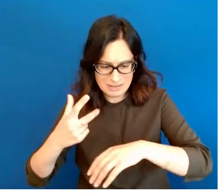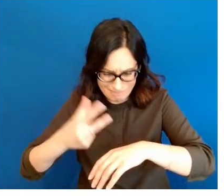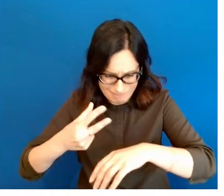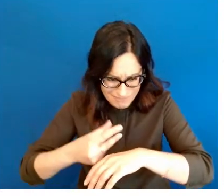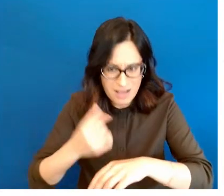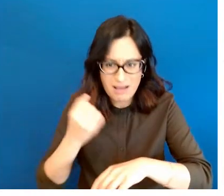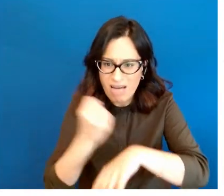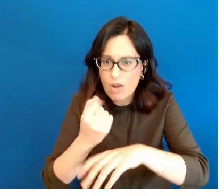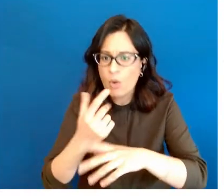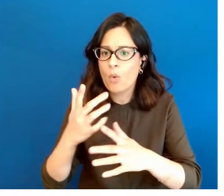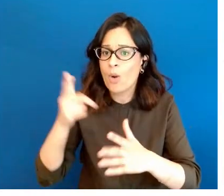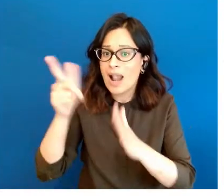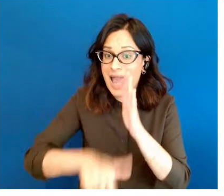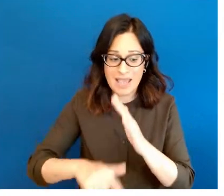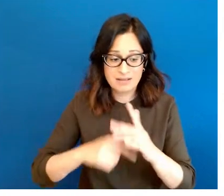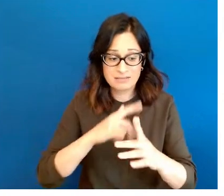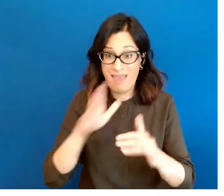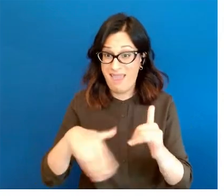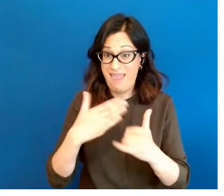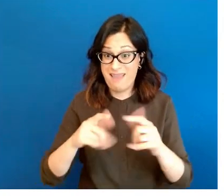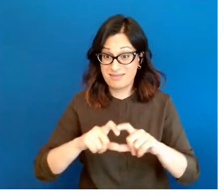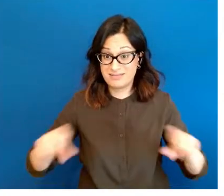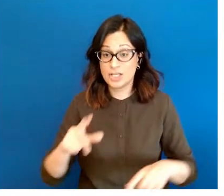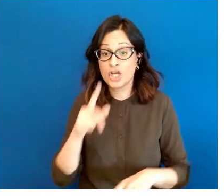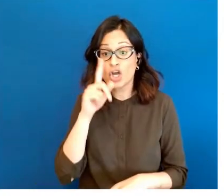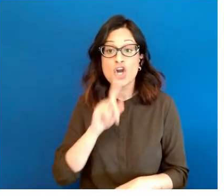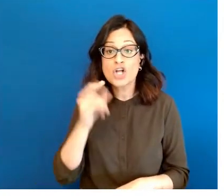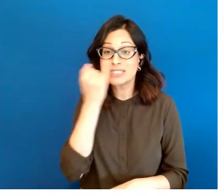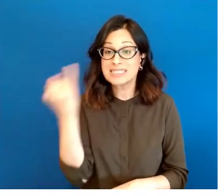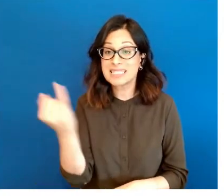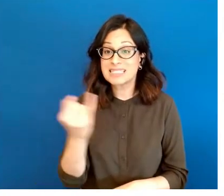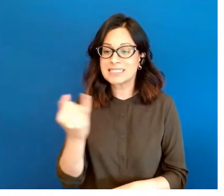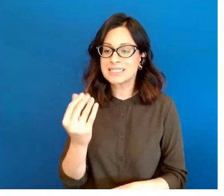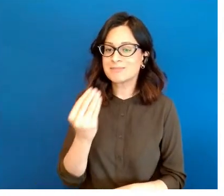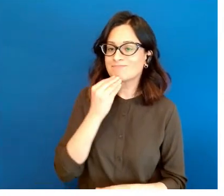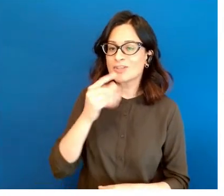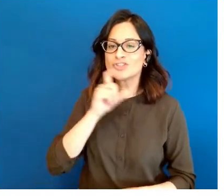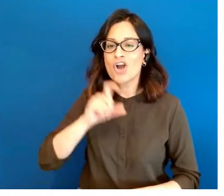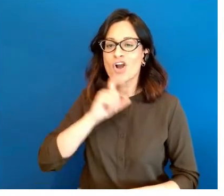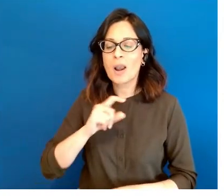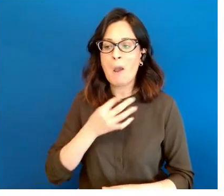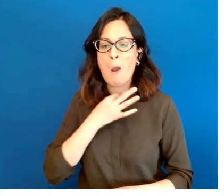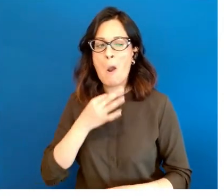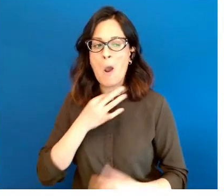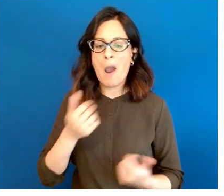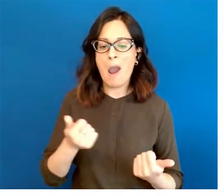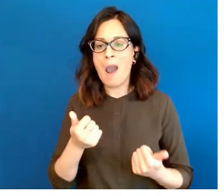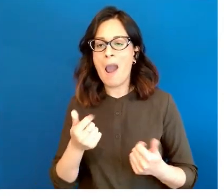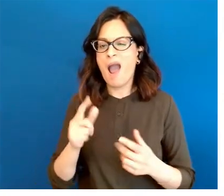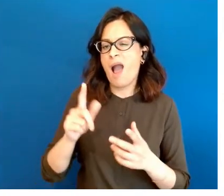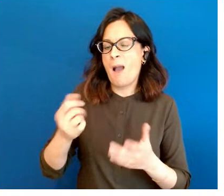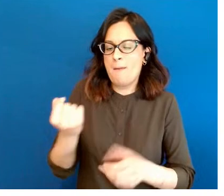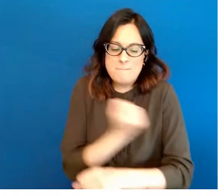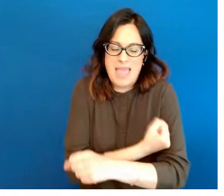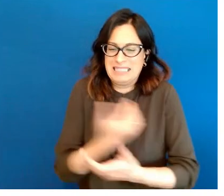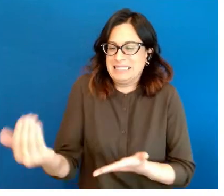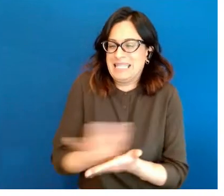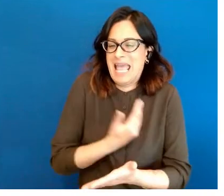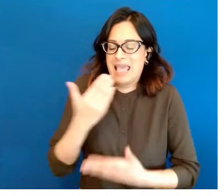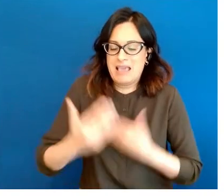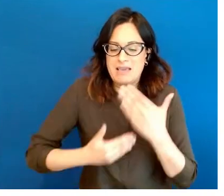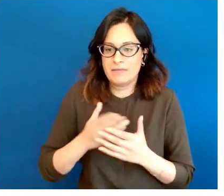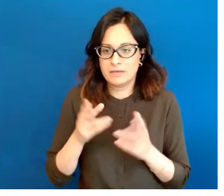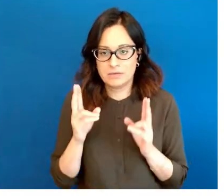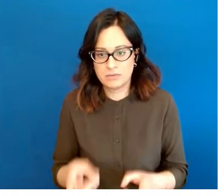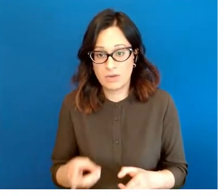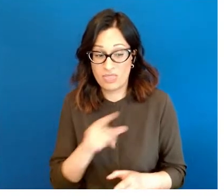late. And look at this story at the bottom, 16-year-old girl who took the risk of eating a chocolate bar because she thought the pen would save her life. So that's a failure of